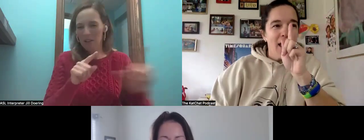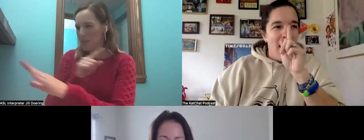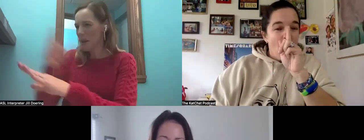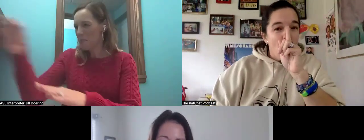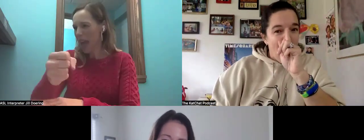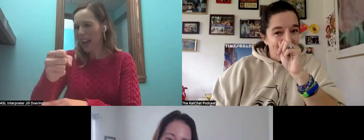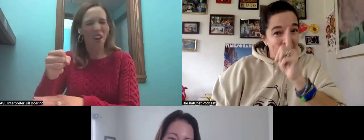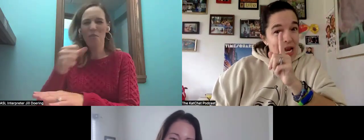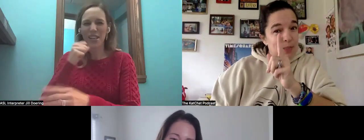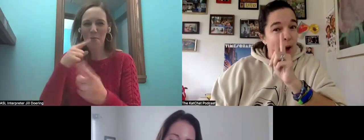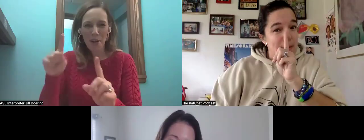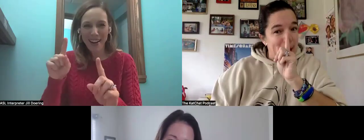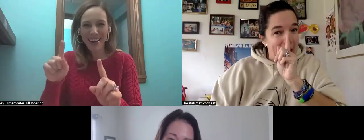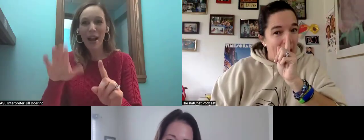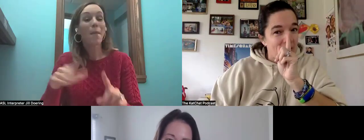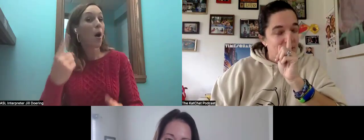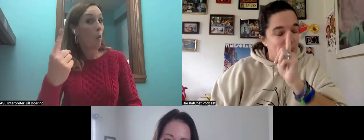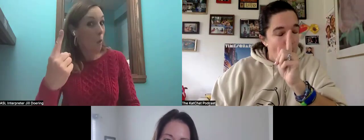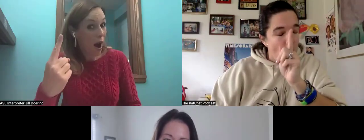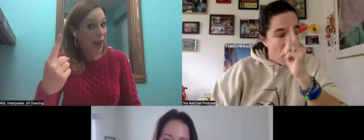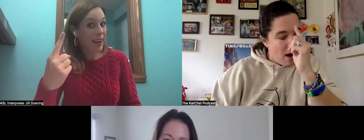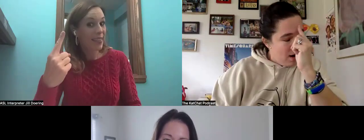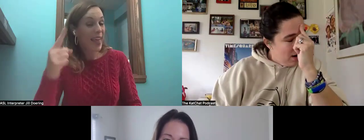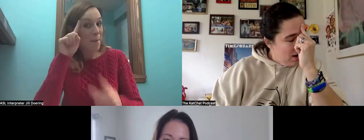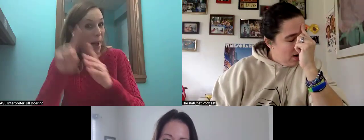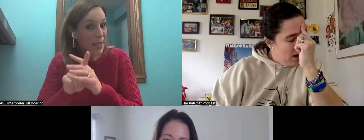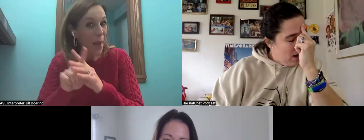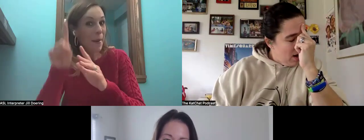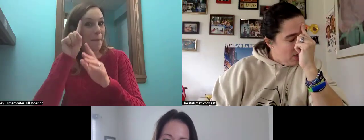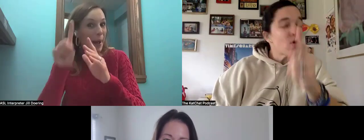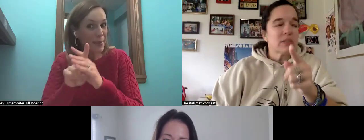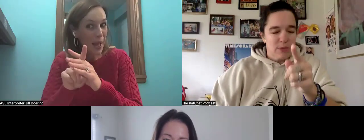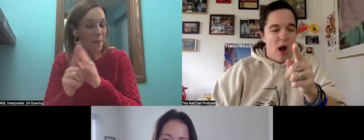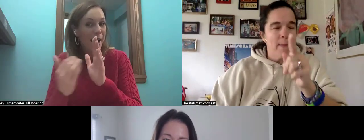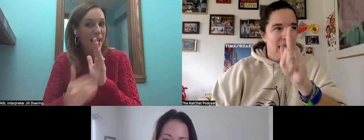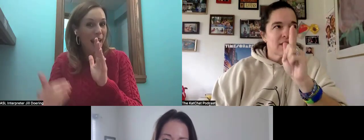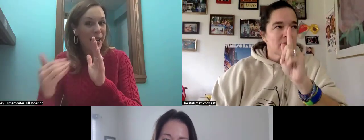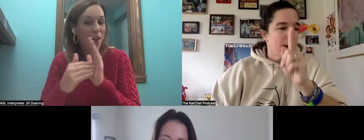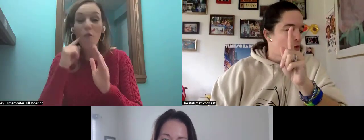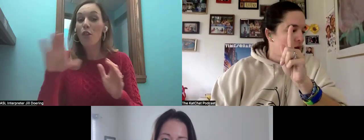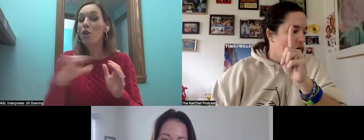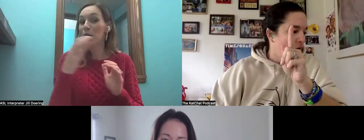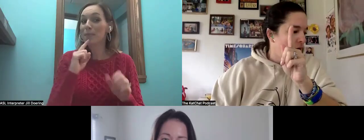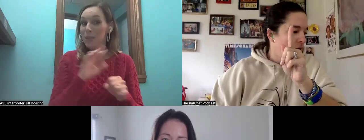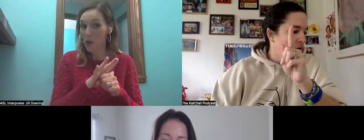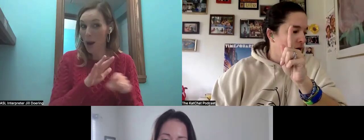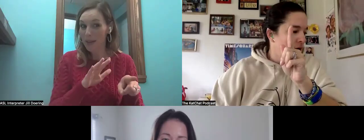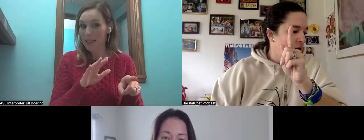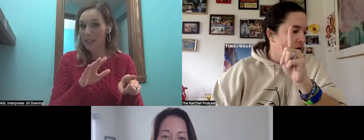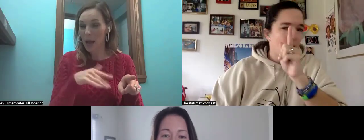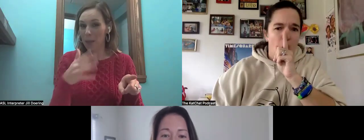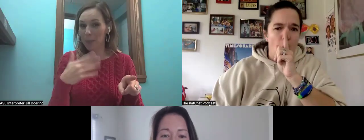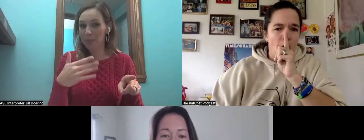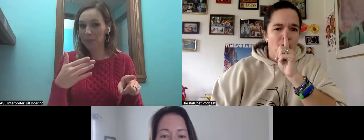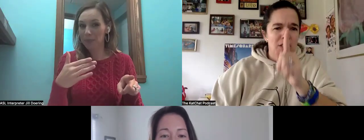No, Uh, the one that keeps coming back for the Christmas Promise after the ballerina. no,